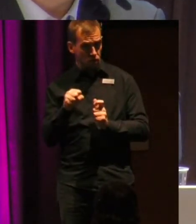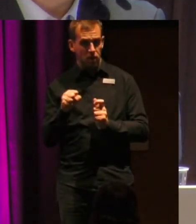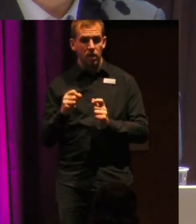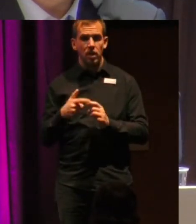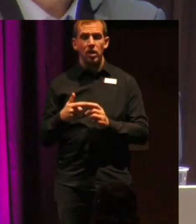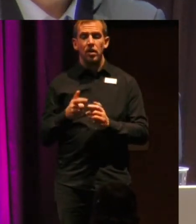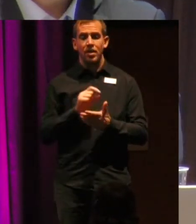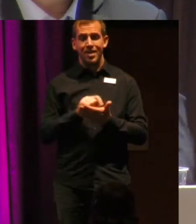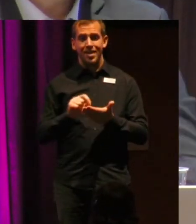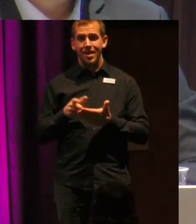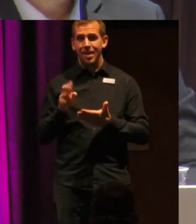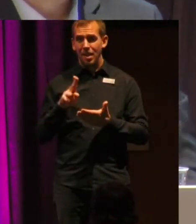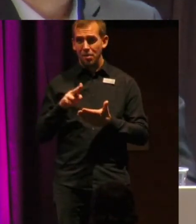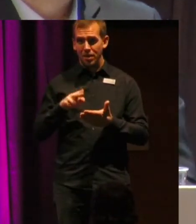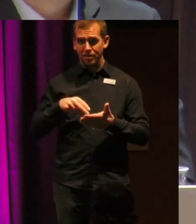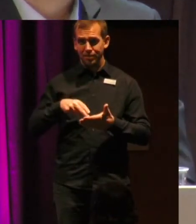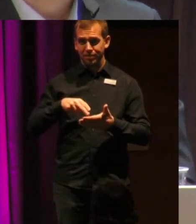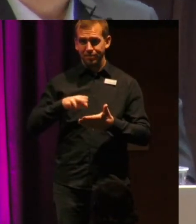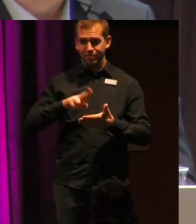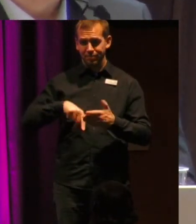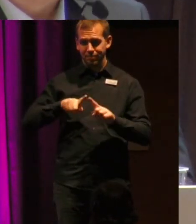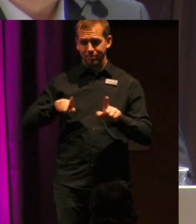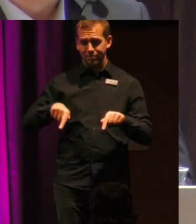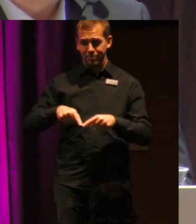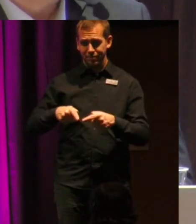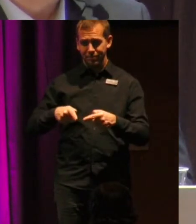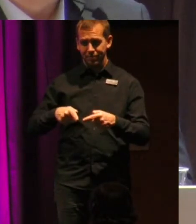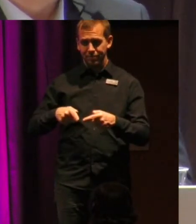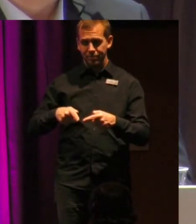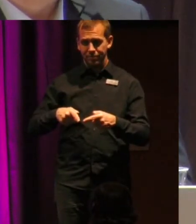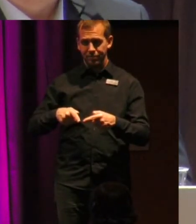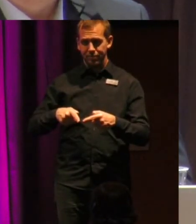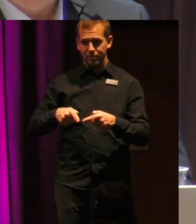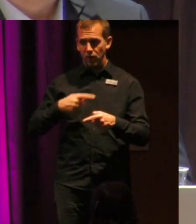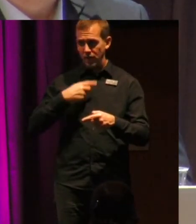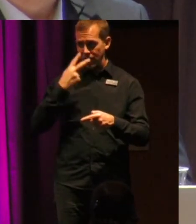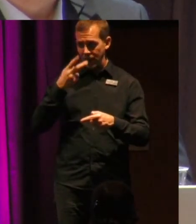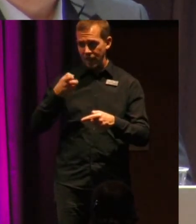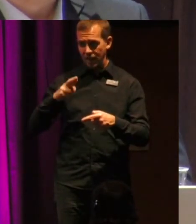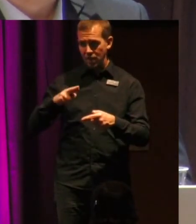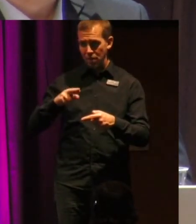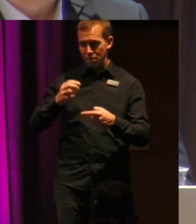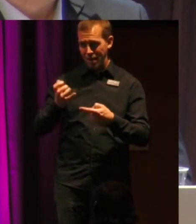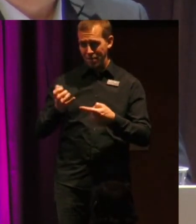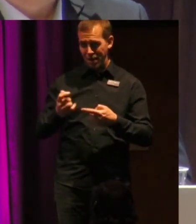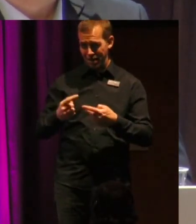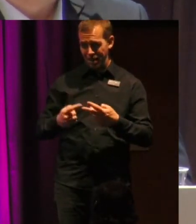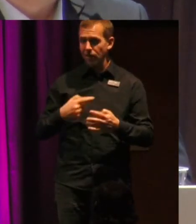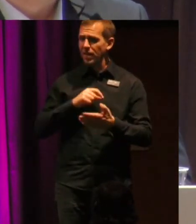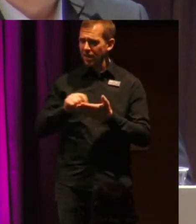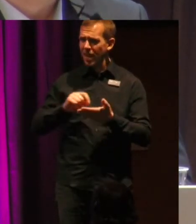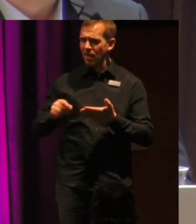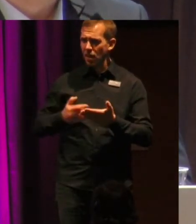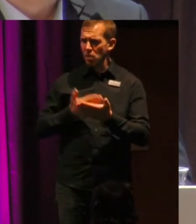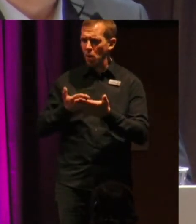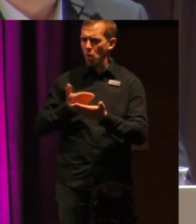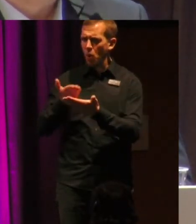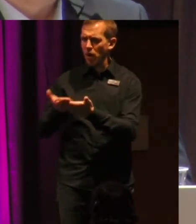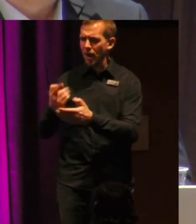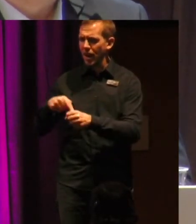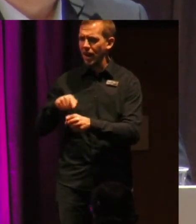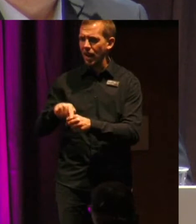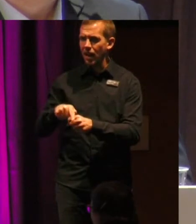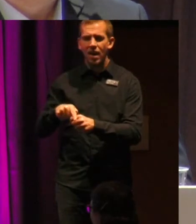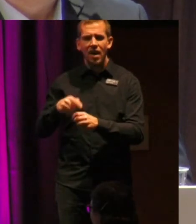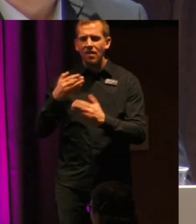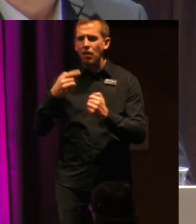where there have been violated the human rights, democracy, or rule of law, just to make it, to